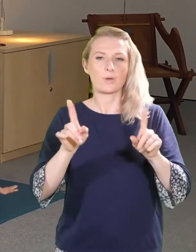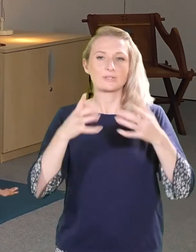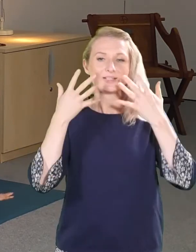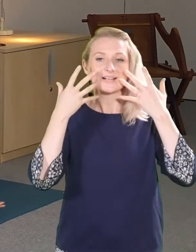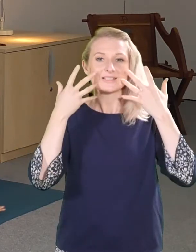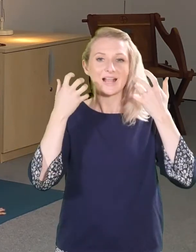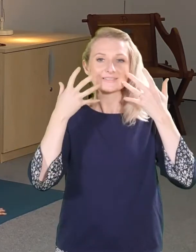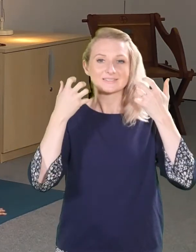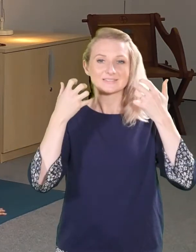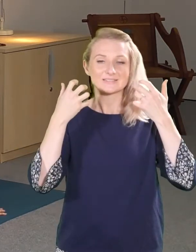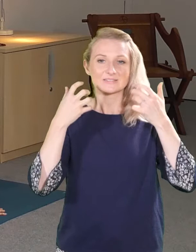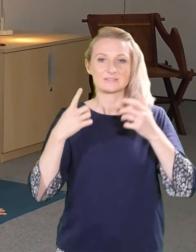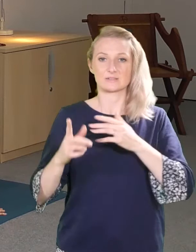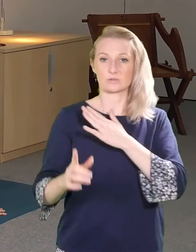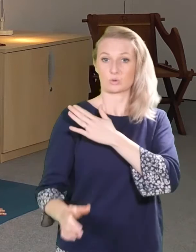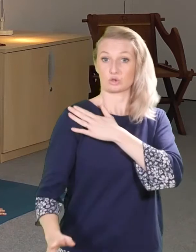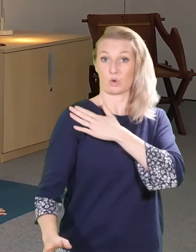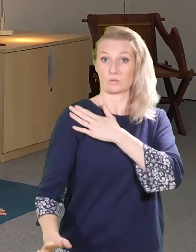shoulders, spread the fingers,